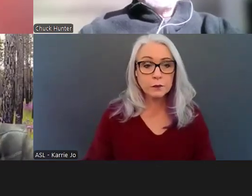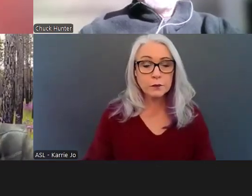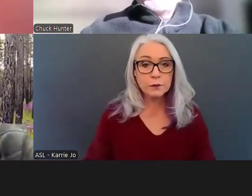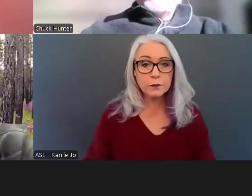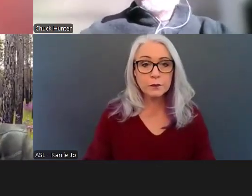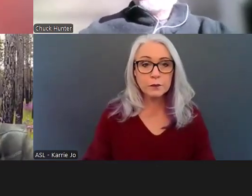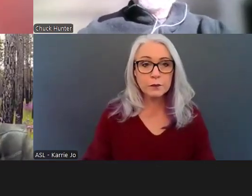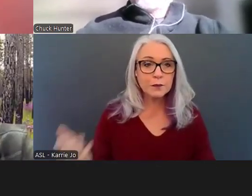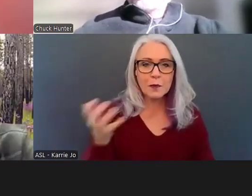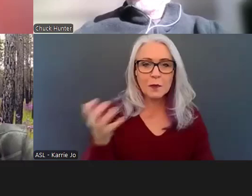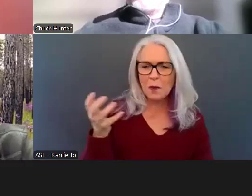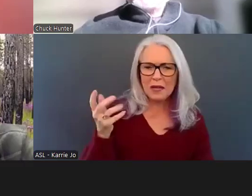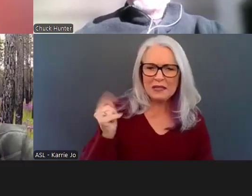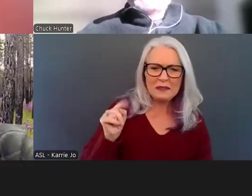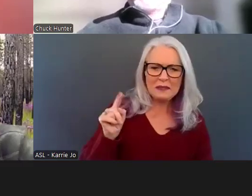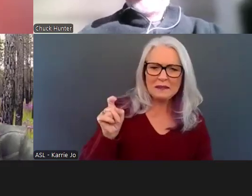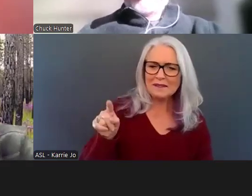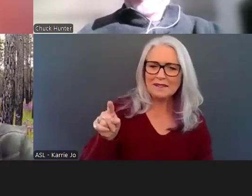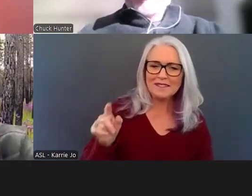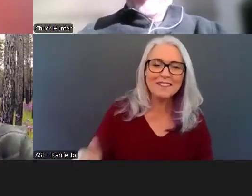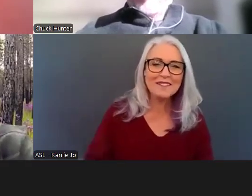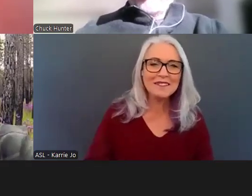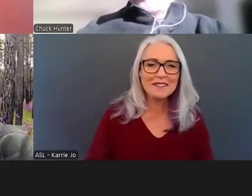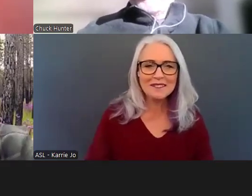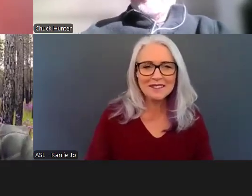What? Yeah.